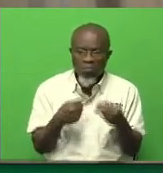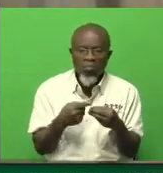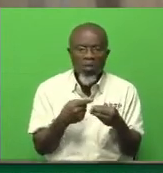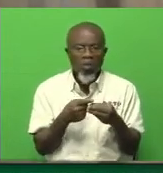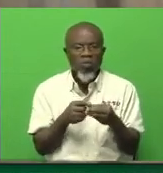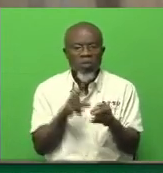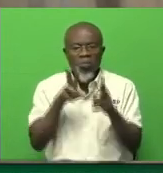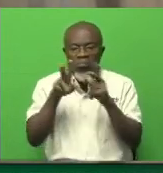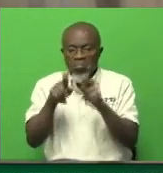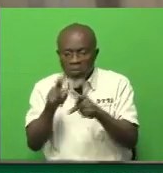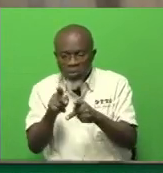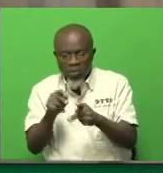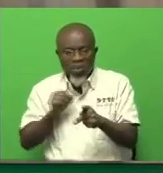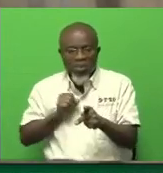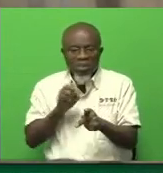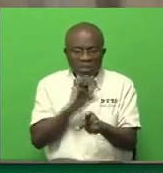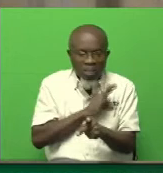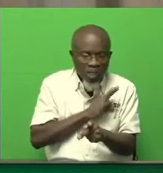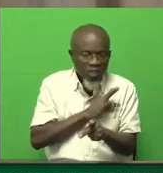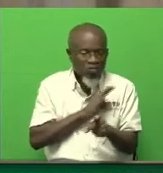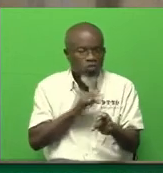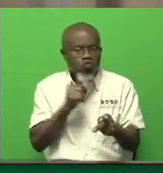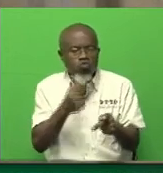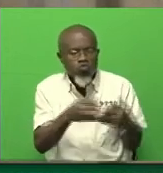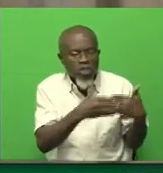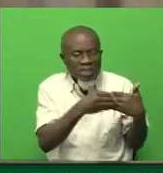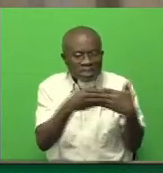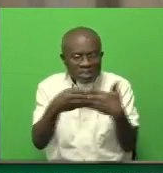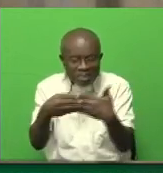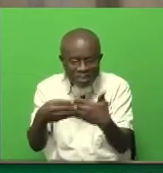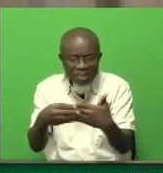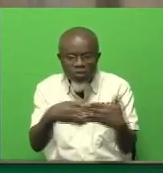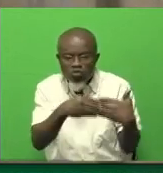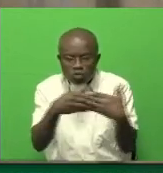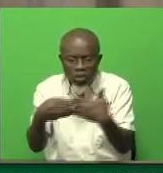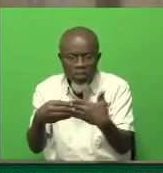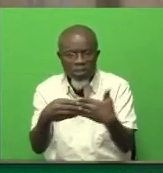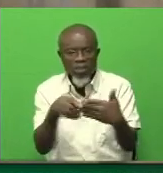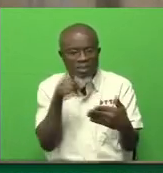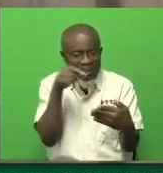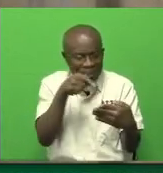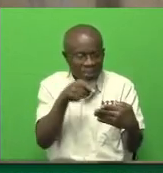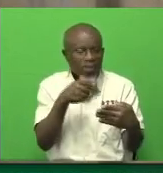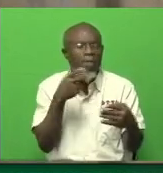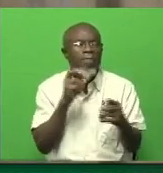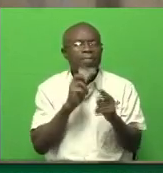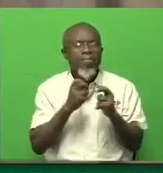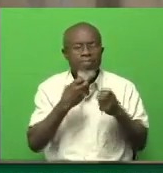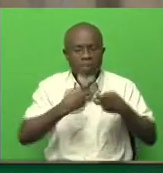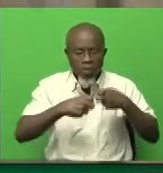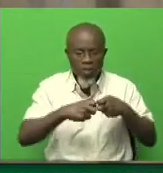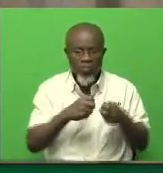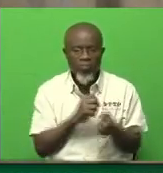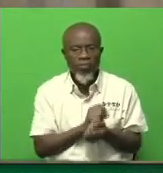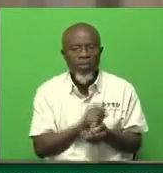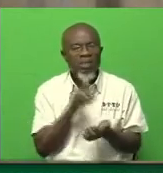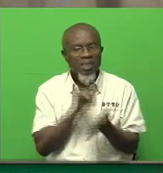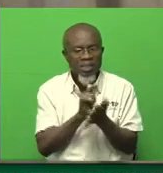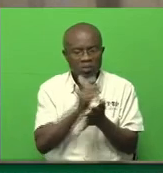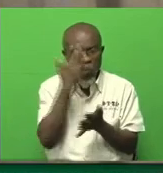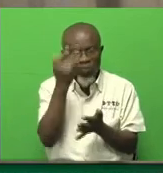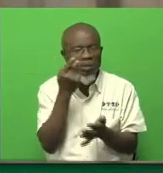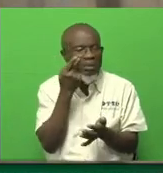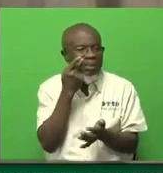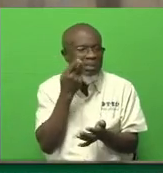the persons that you have directing steering the course are not competent to deal with the problems facing this sector and that is why we are